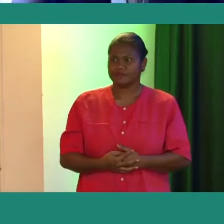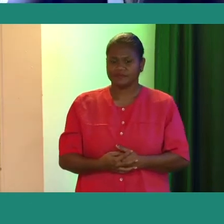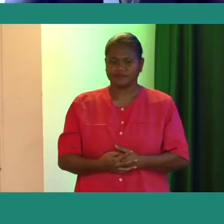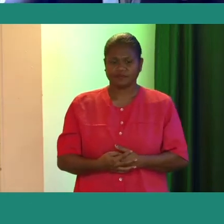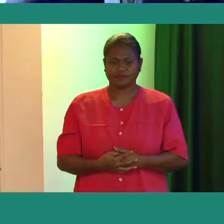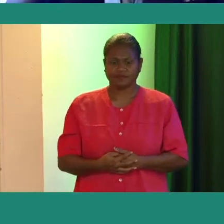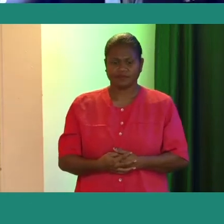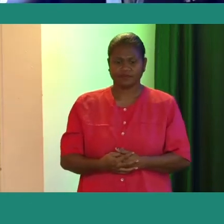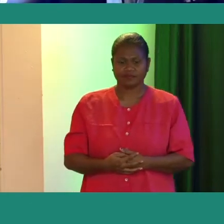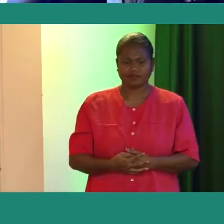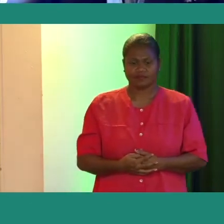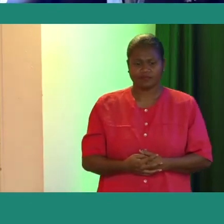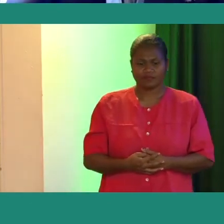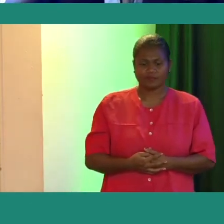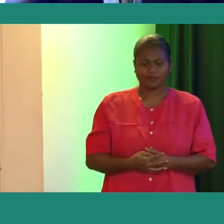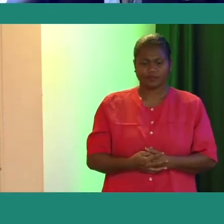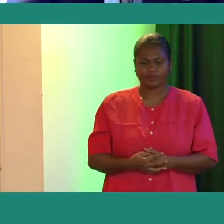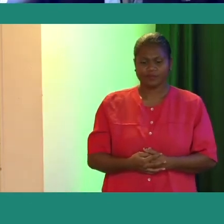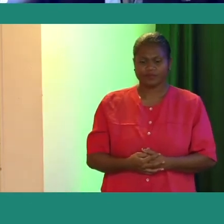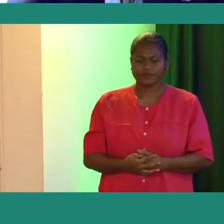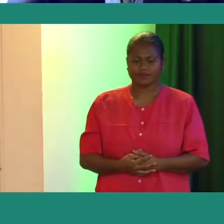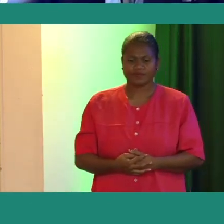Yes.